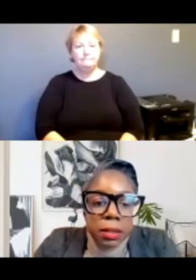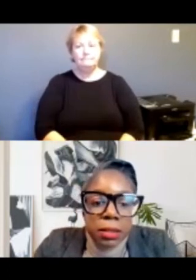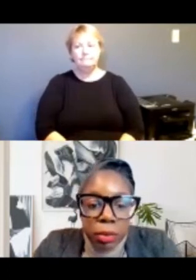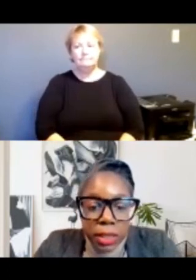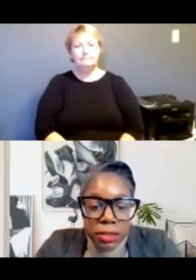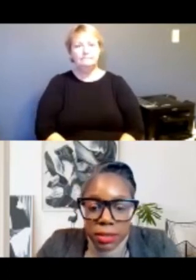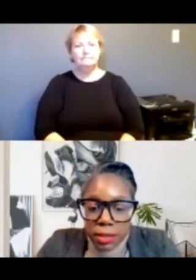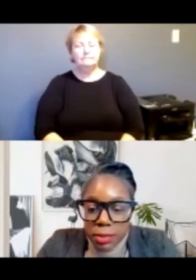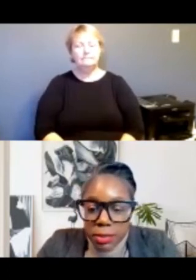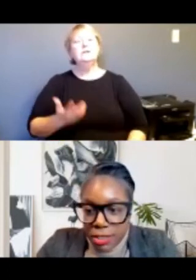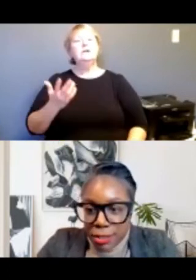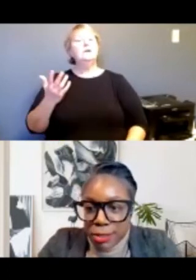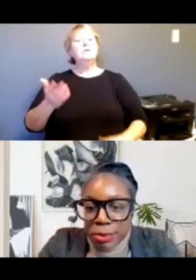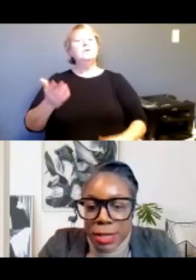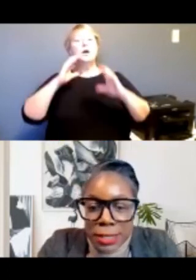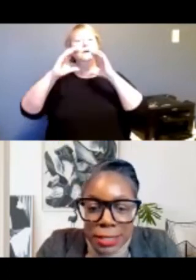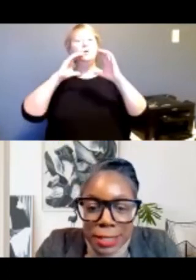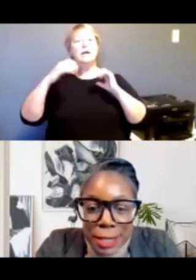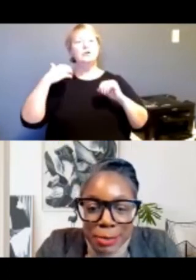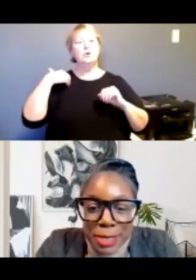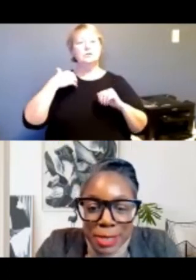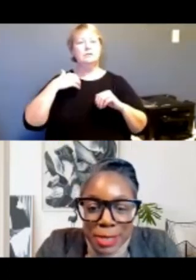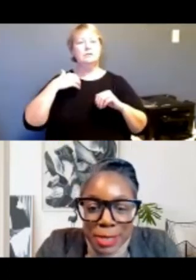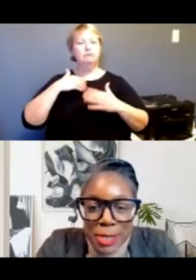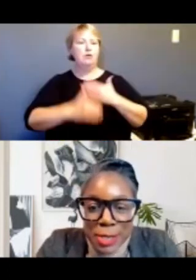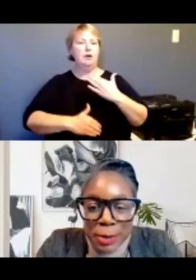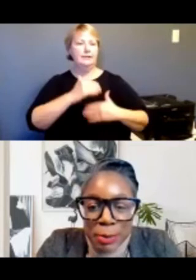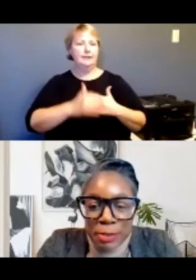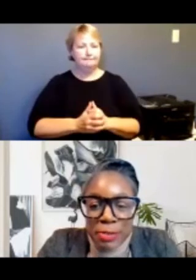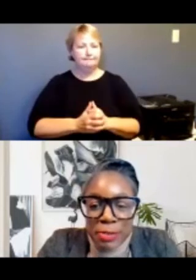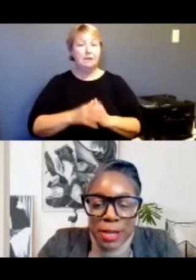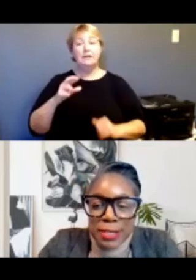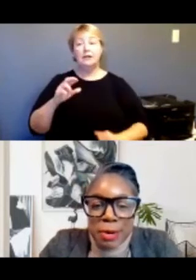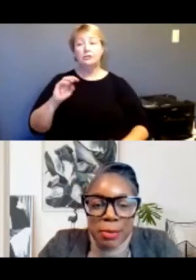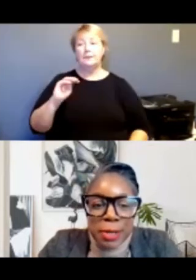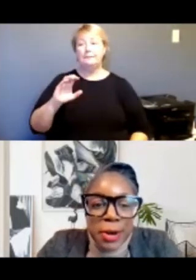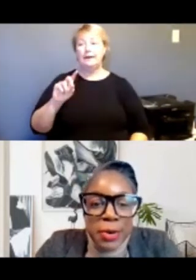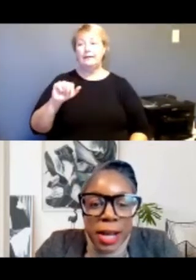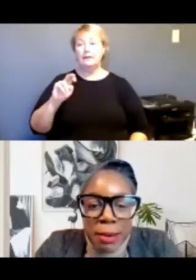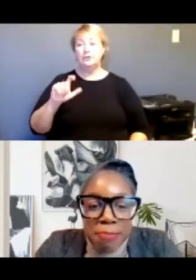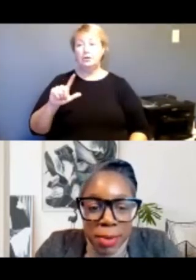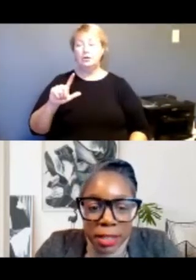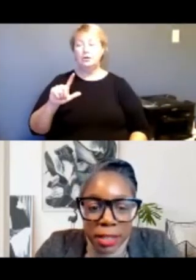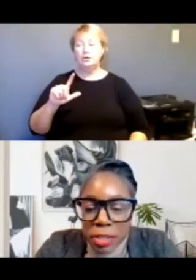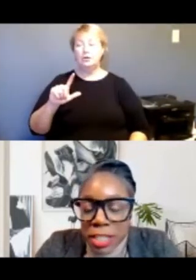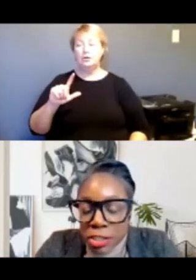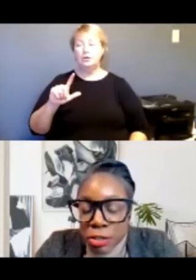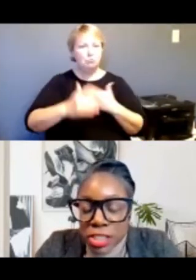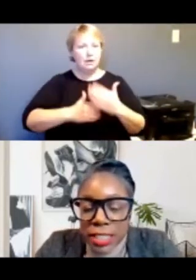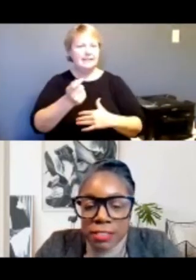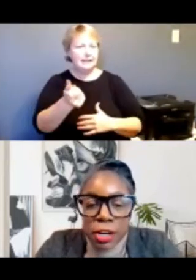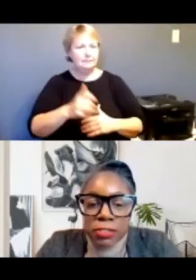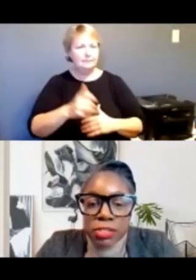So what is the communication coaching process? Dr. McDaniel mentioned a little bit of the process a moment ago, but communication